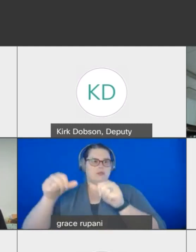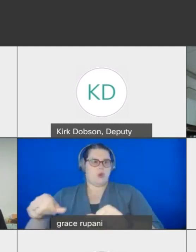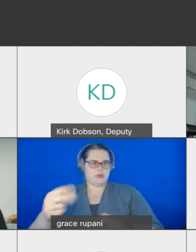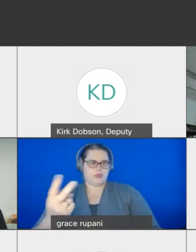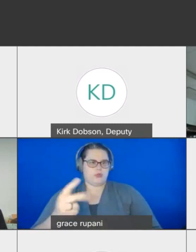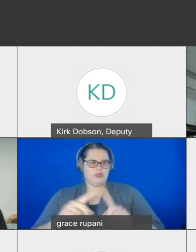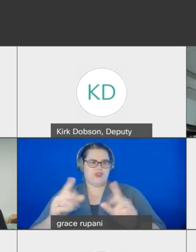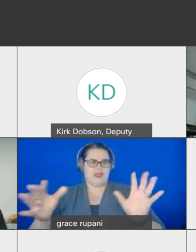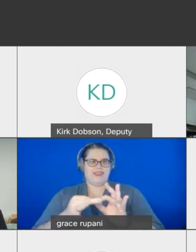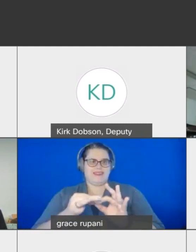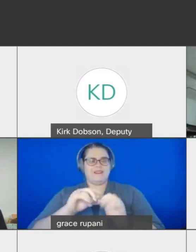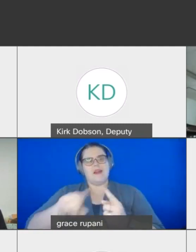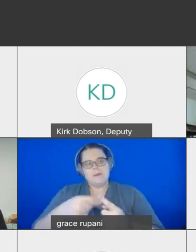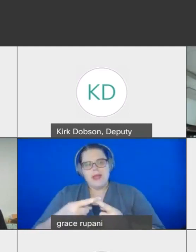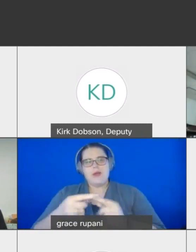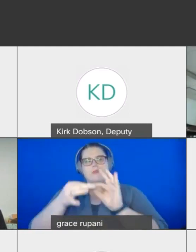links regarding the vaccine.